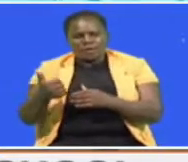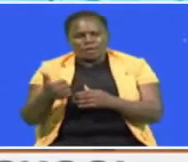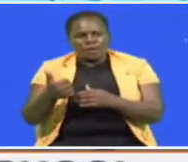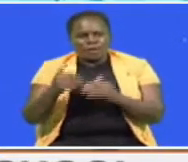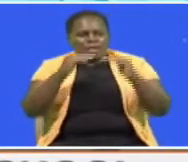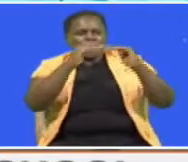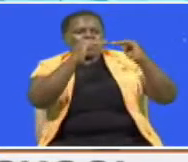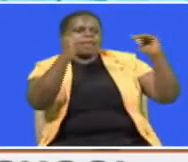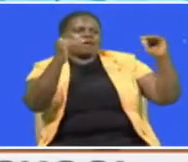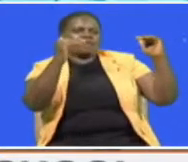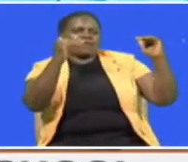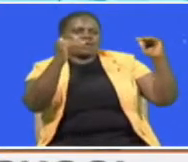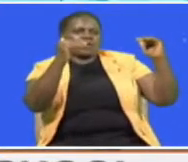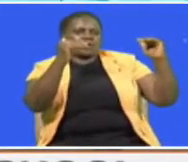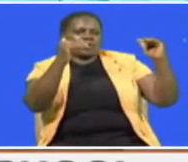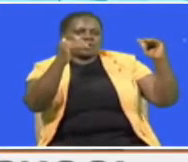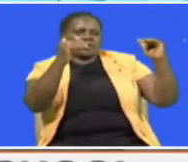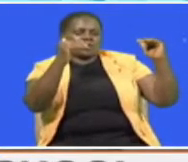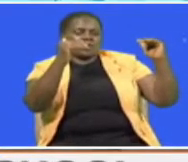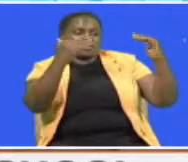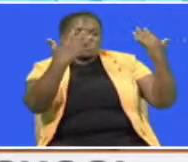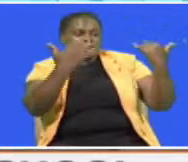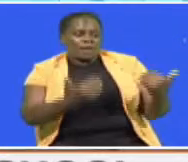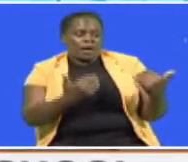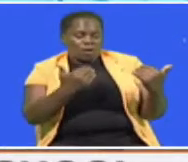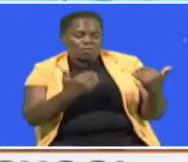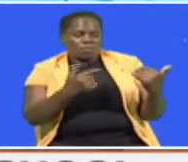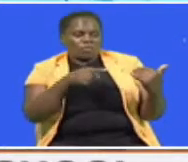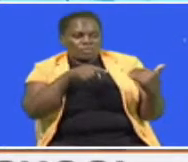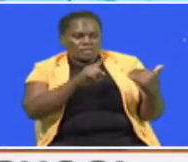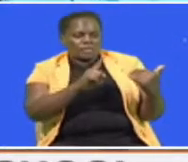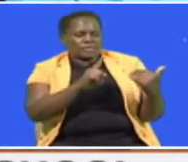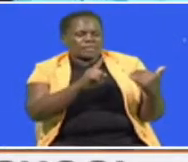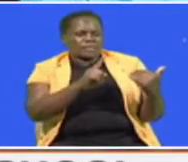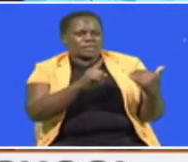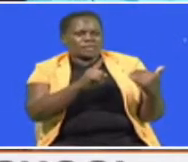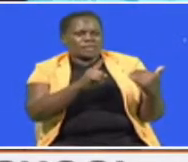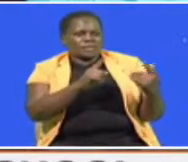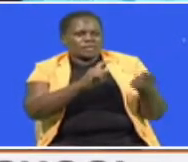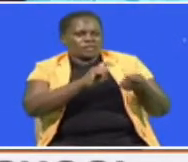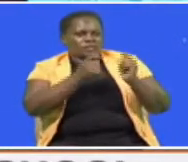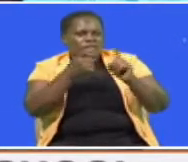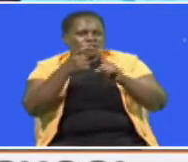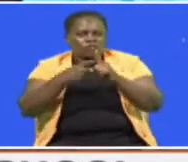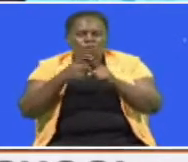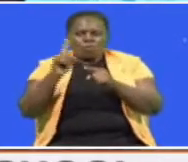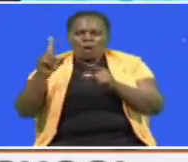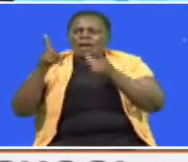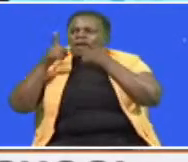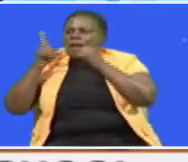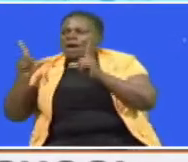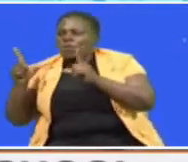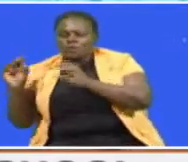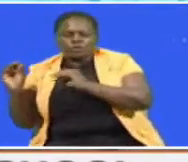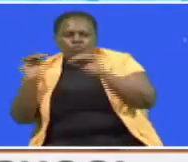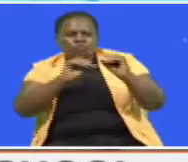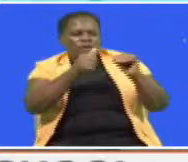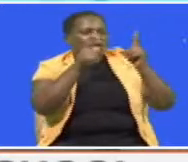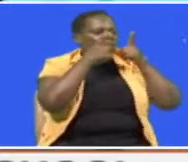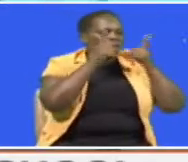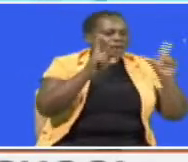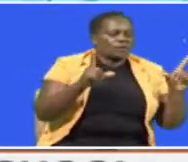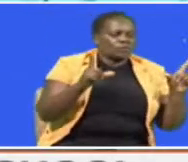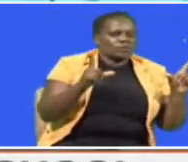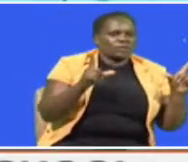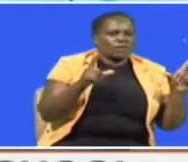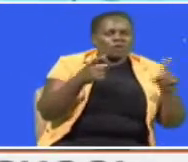another level ambayo ni post literacy, whereby post literacy is from changing from one language to another language, that is